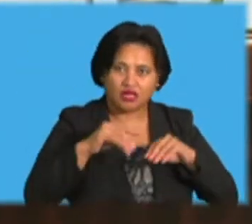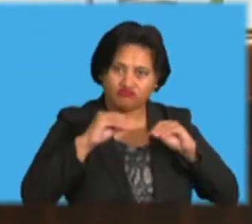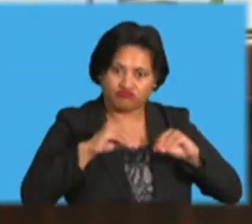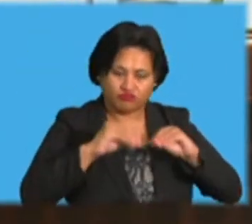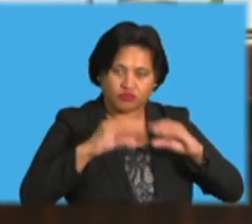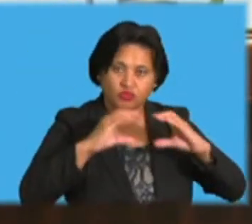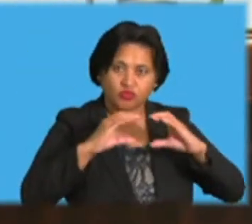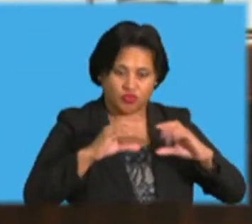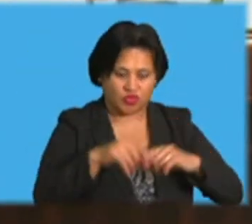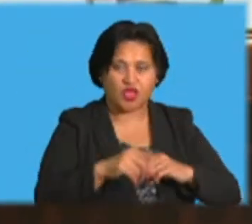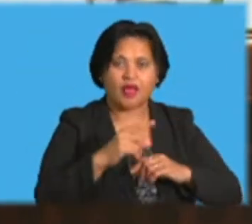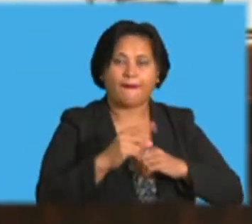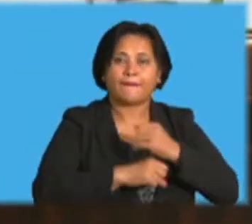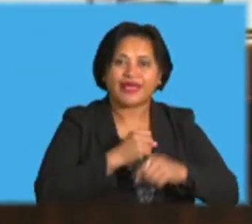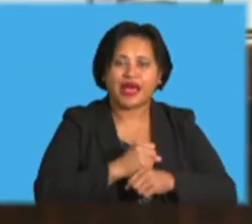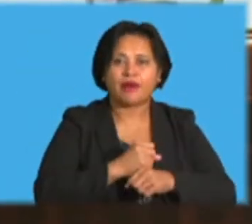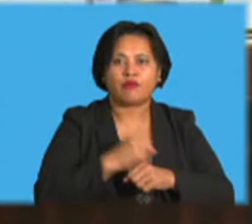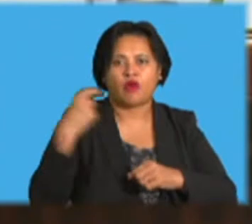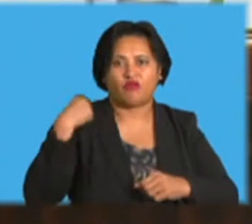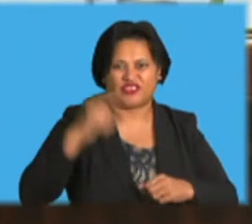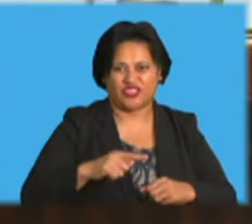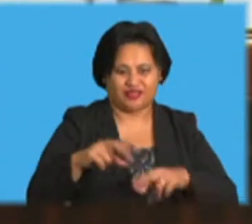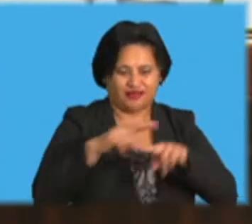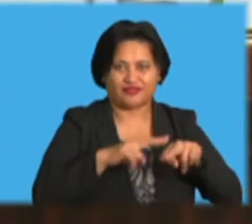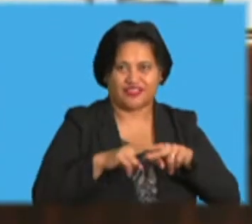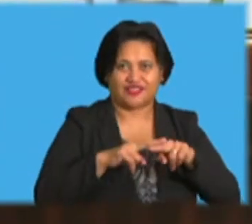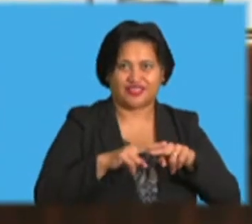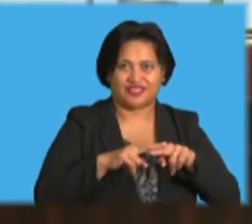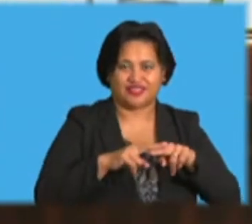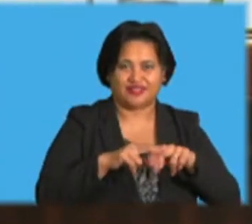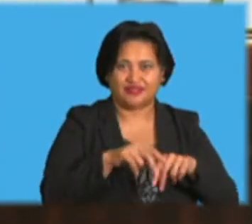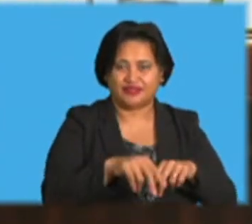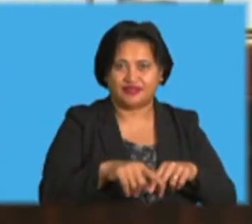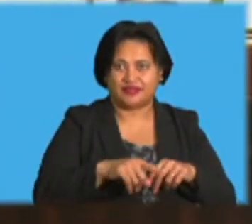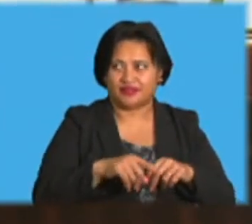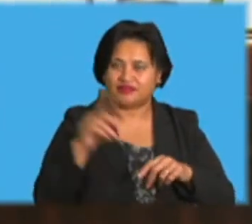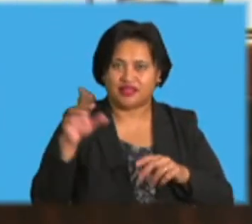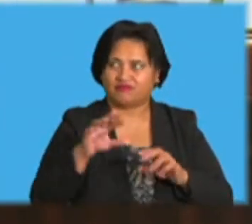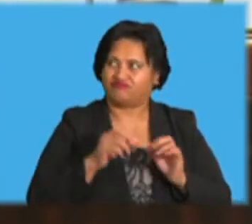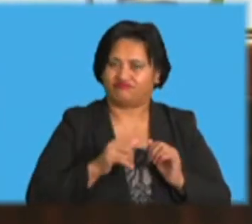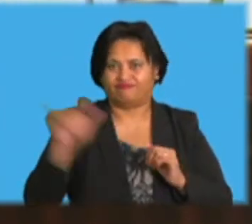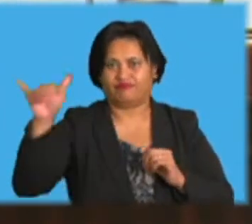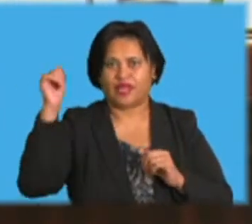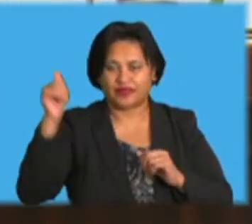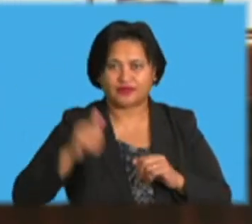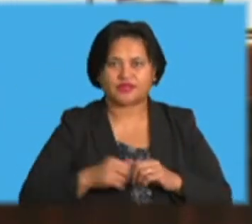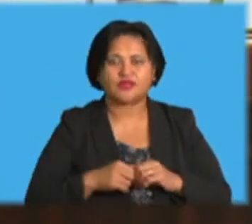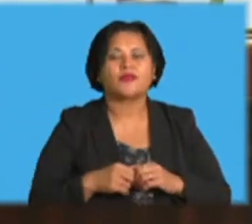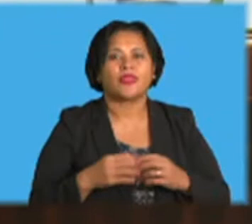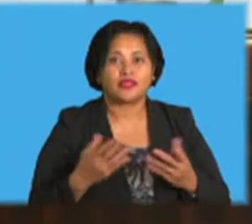technical officials or coaches. Through the funding provides to our NSOs,